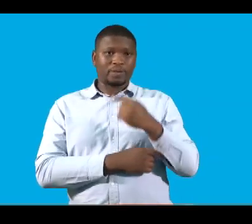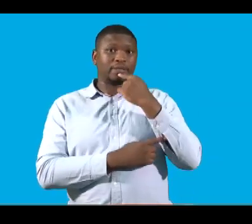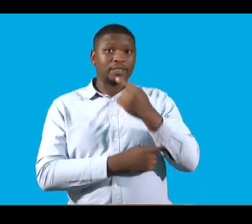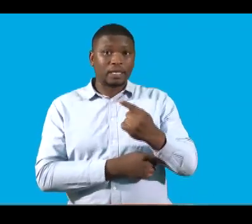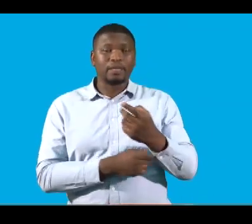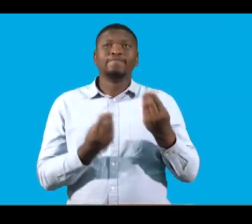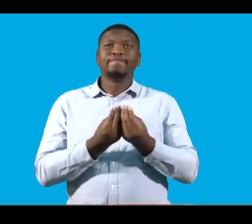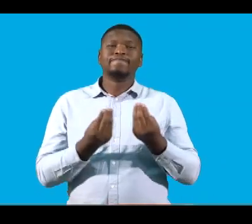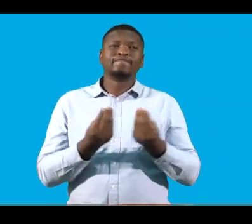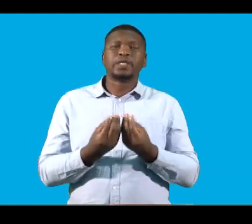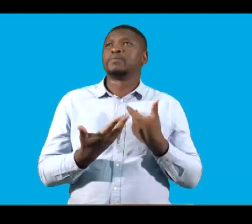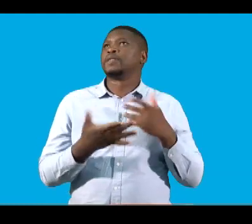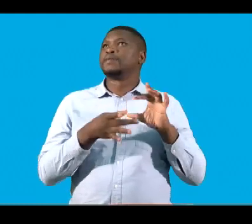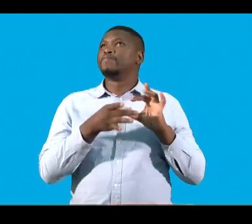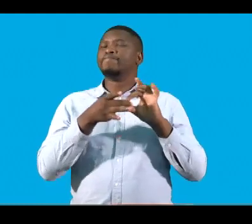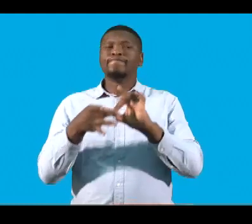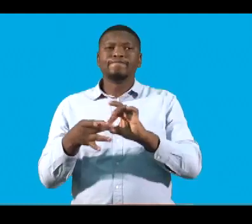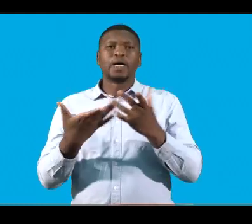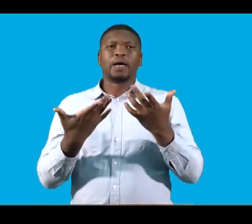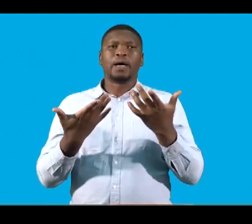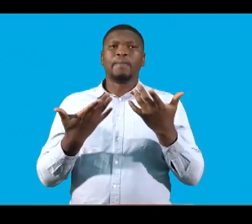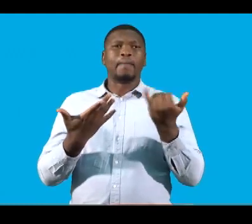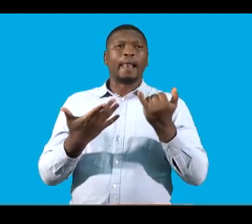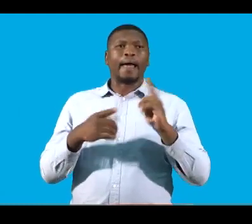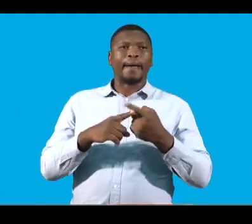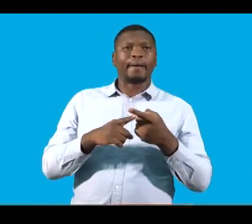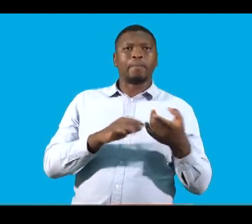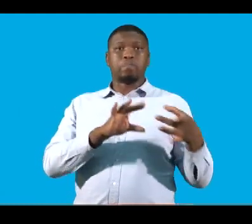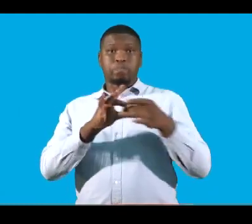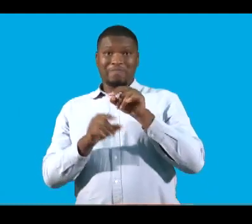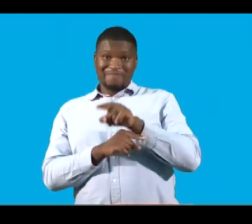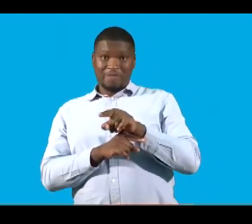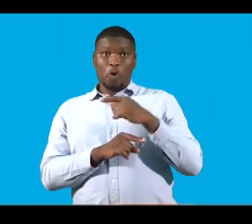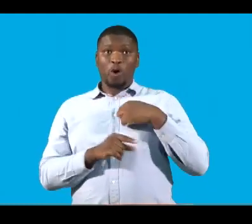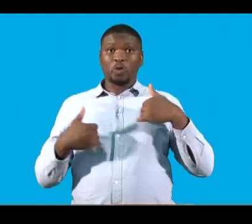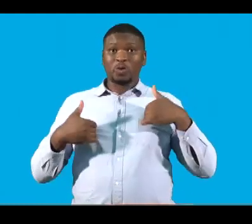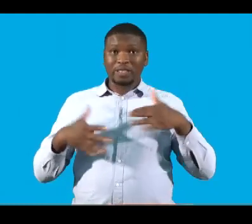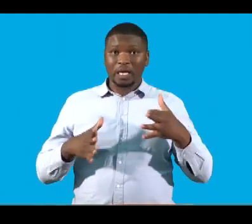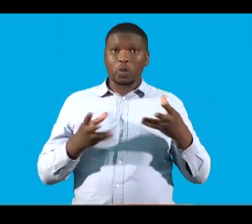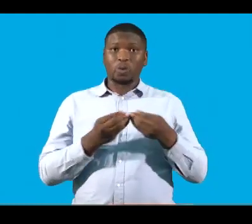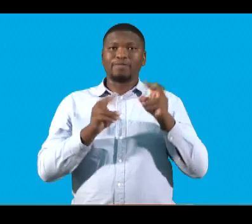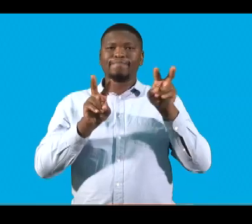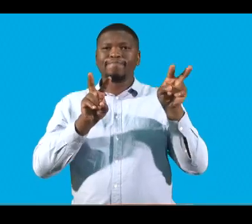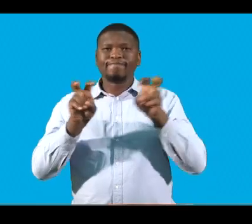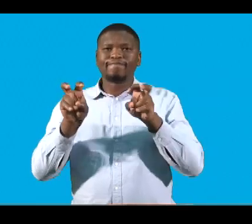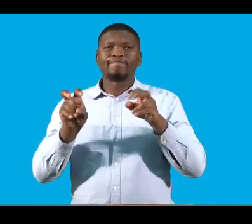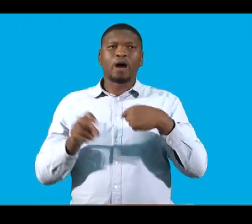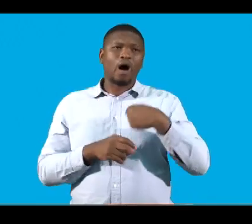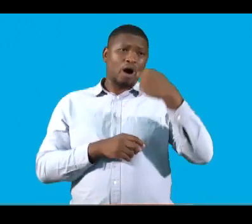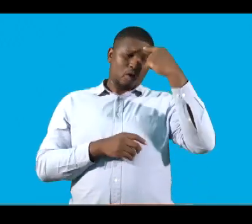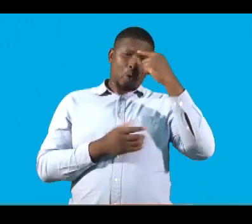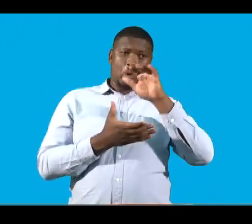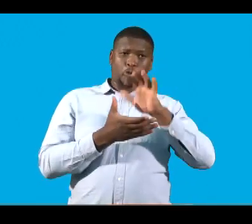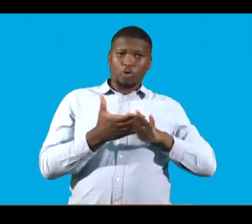Pi and the question is asking you something in regards to faith, and you want to start off with the